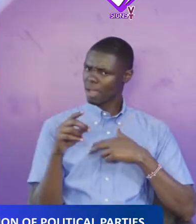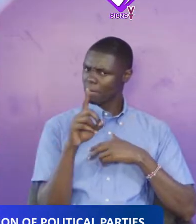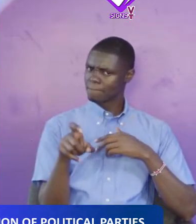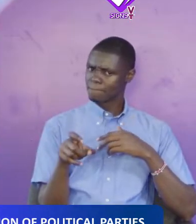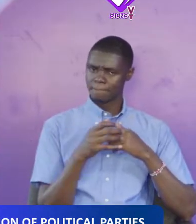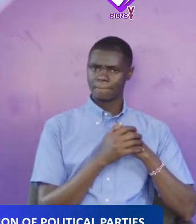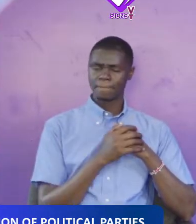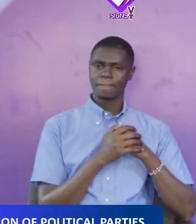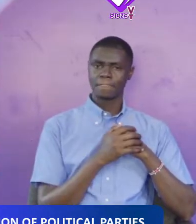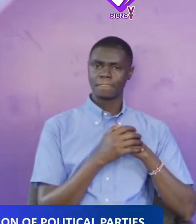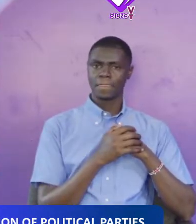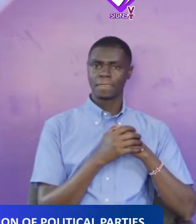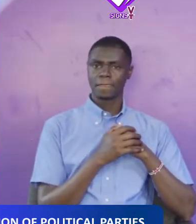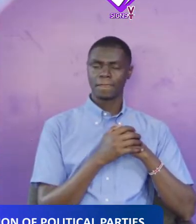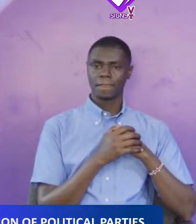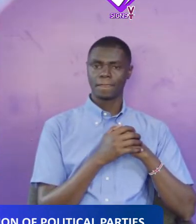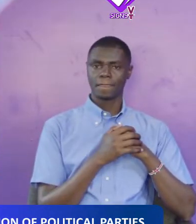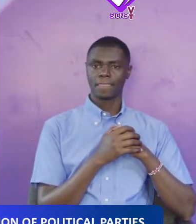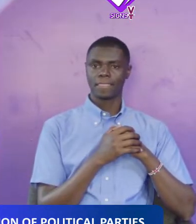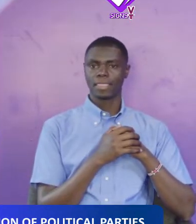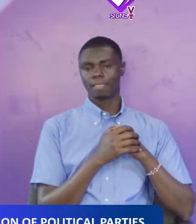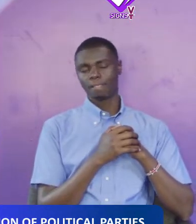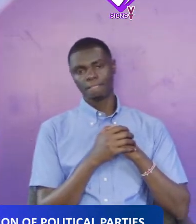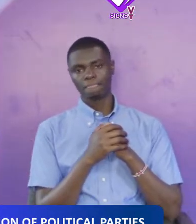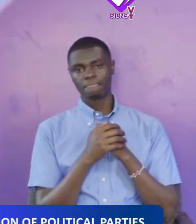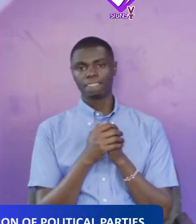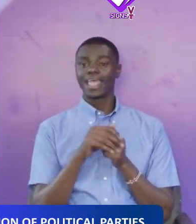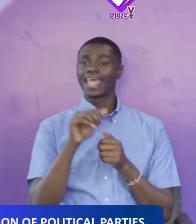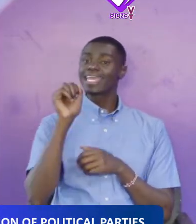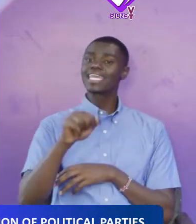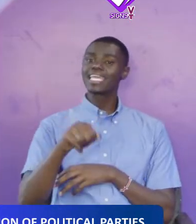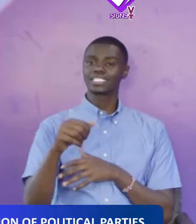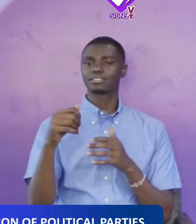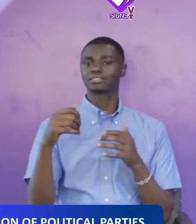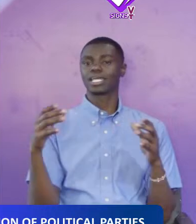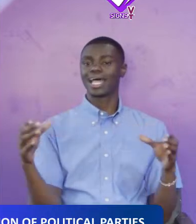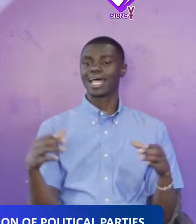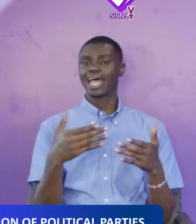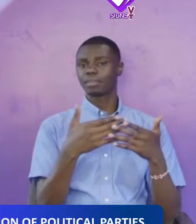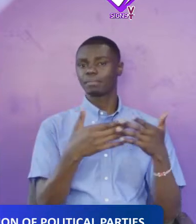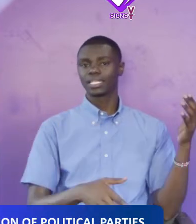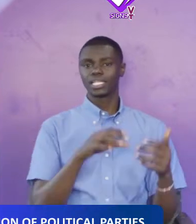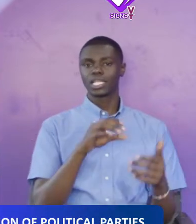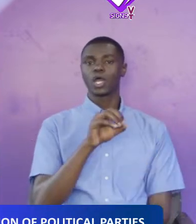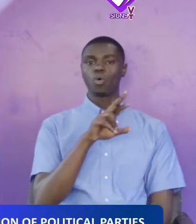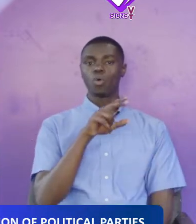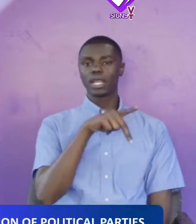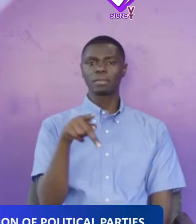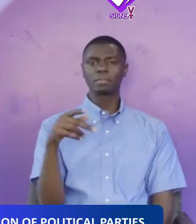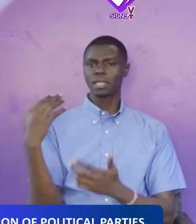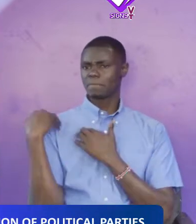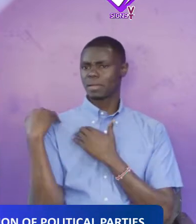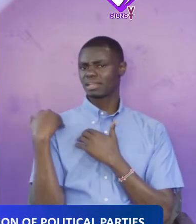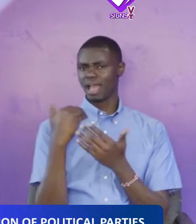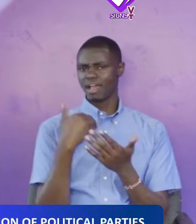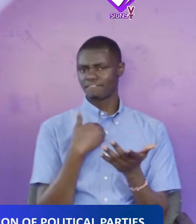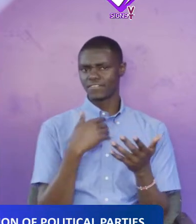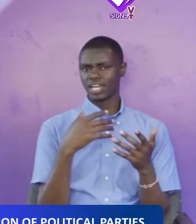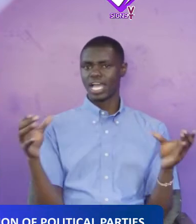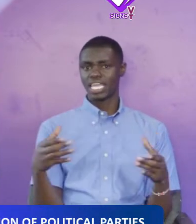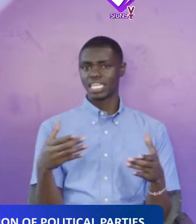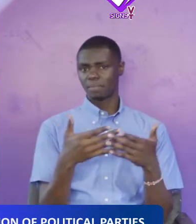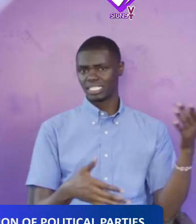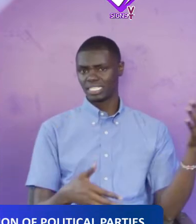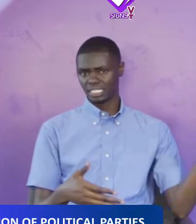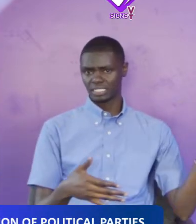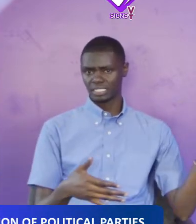You're like, don't beat around the bush. Go straight to the point. Yes, the party list. Yes. Does the ORPP also play a role in the party list, or you only Yes. play a role